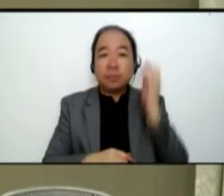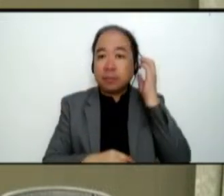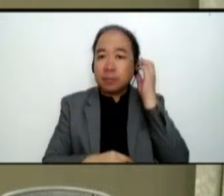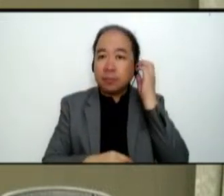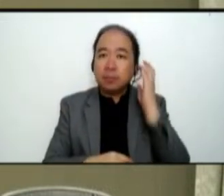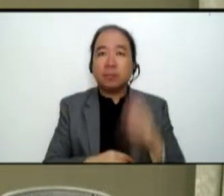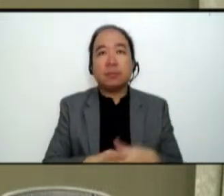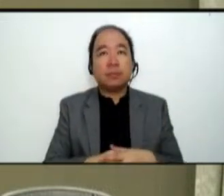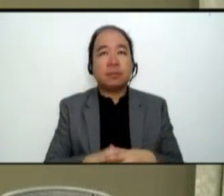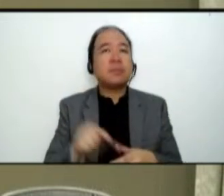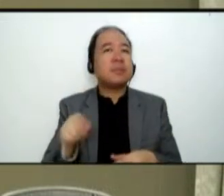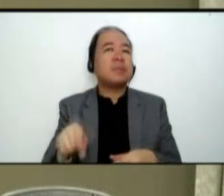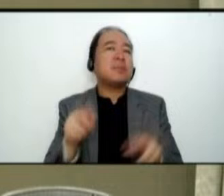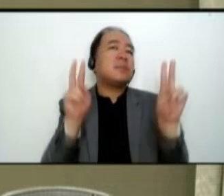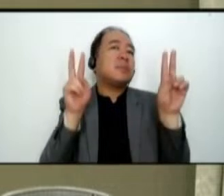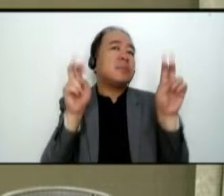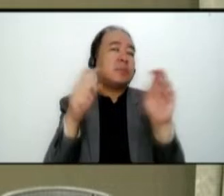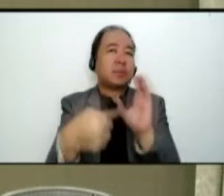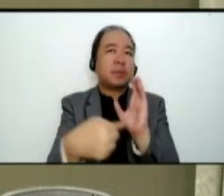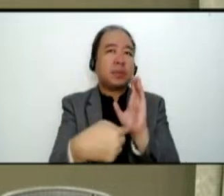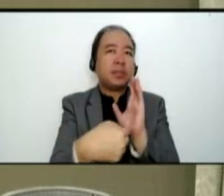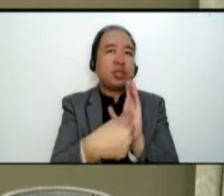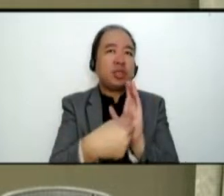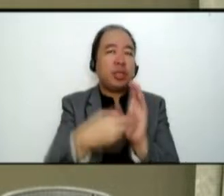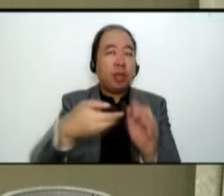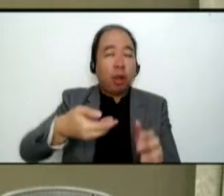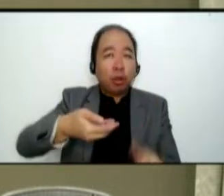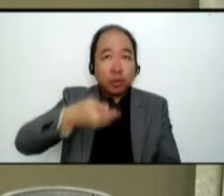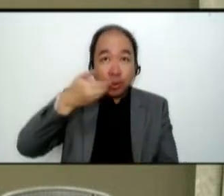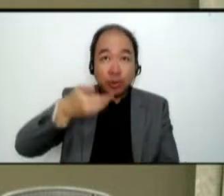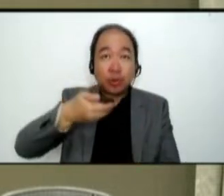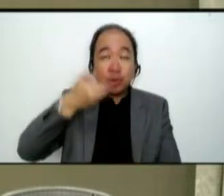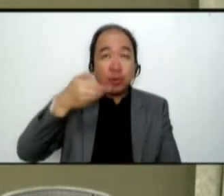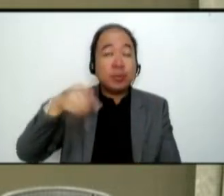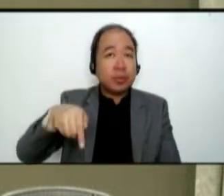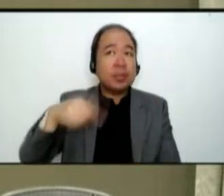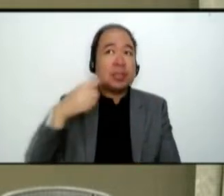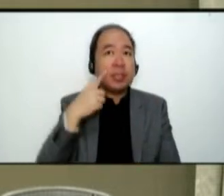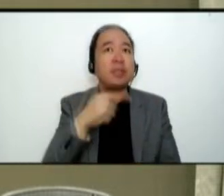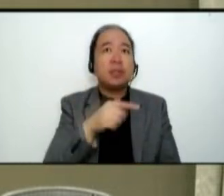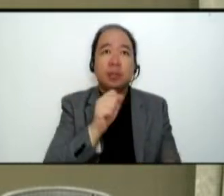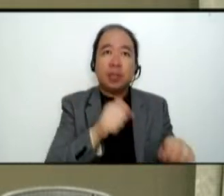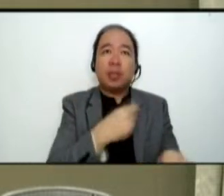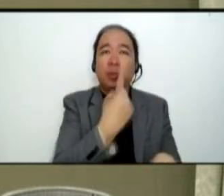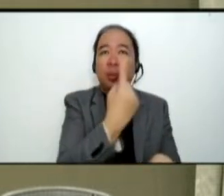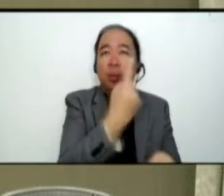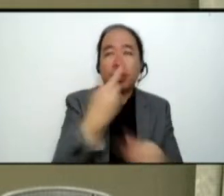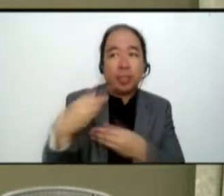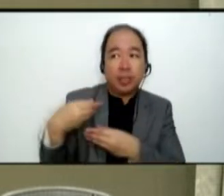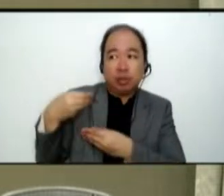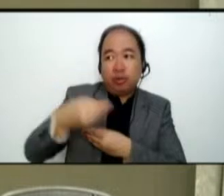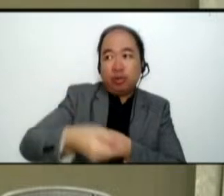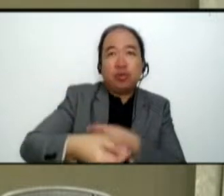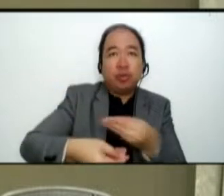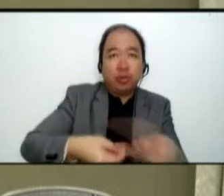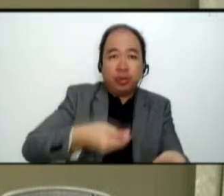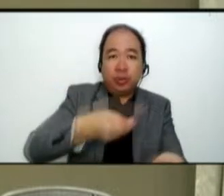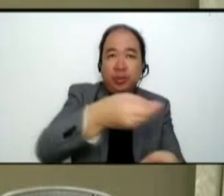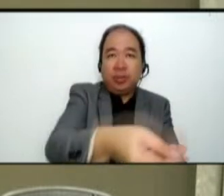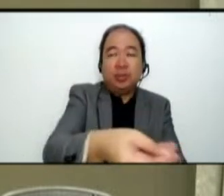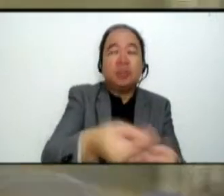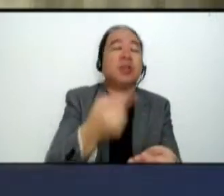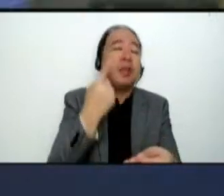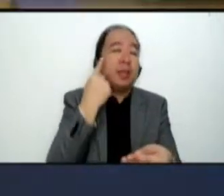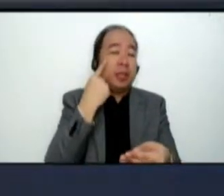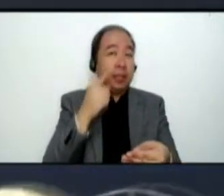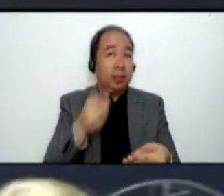real soup, if we're to actually get it from one generation to another generation, I think that